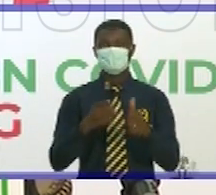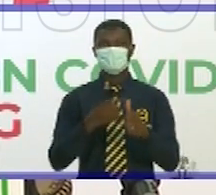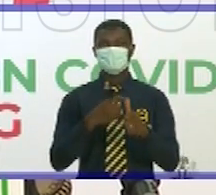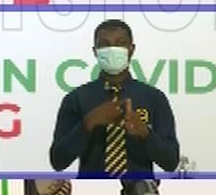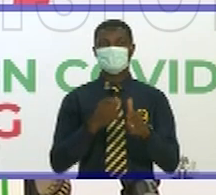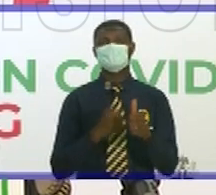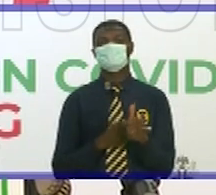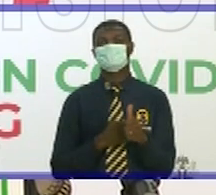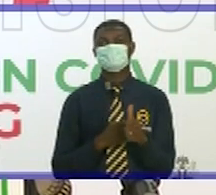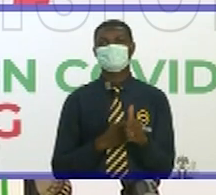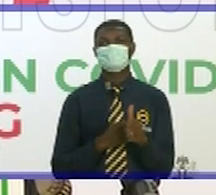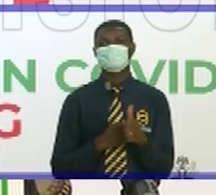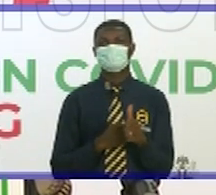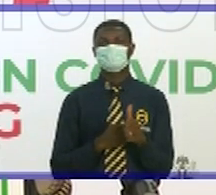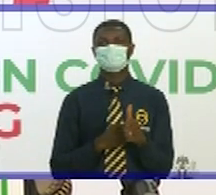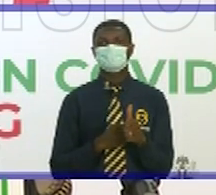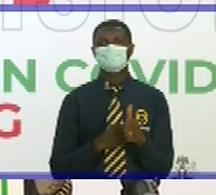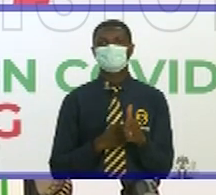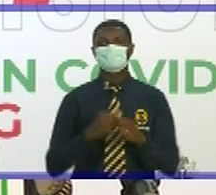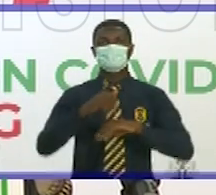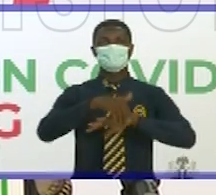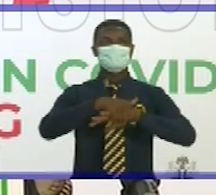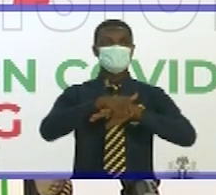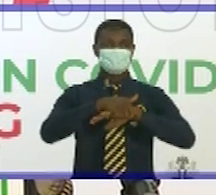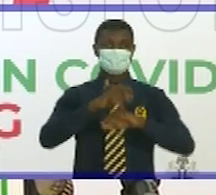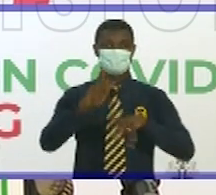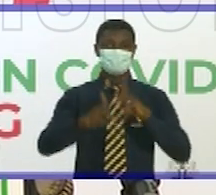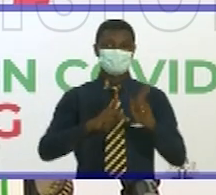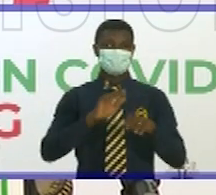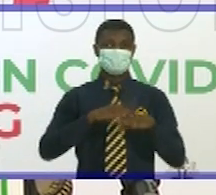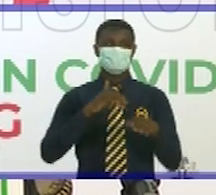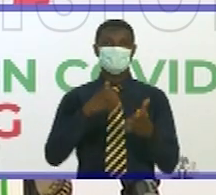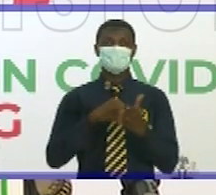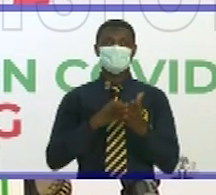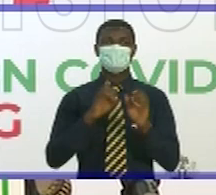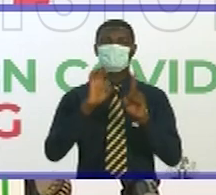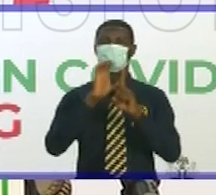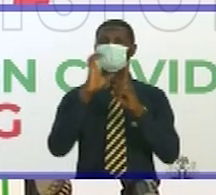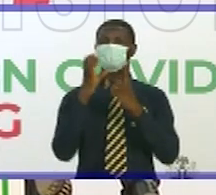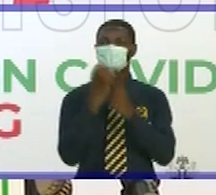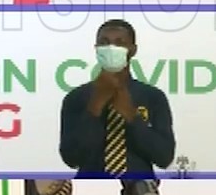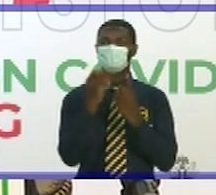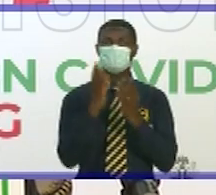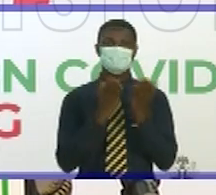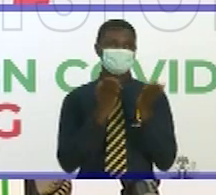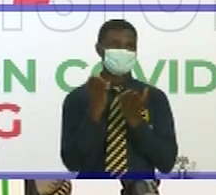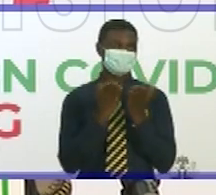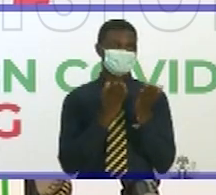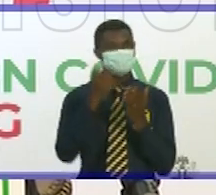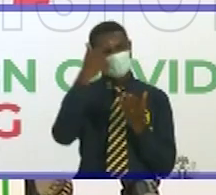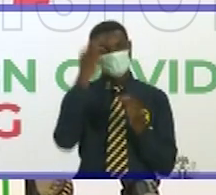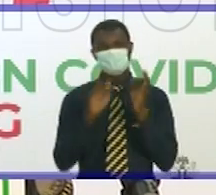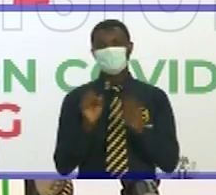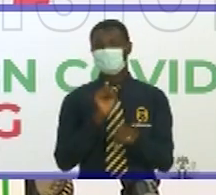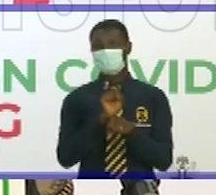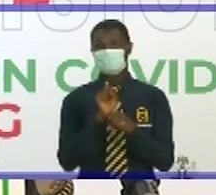nkan ti awon oloyinbo n pe ni conditions of service nitori ti ma ma ti yan ba lo bi ise kan